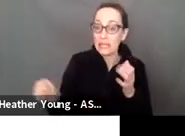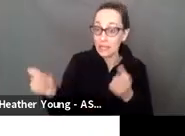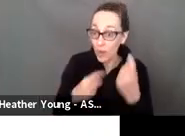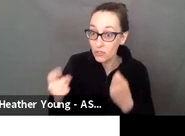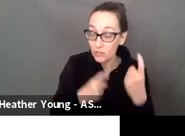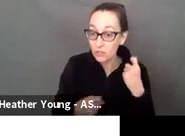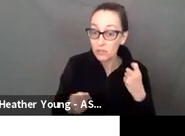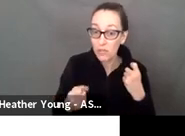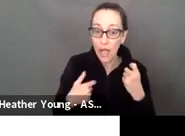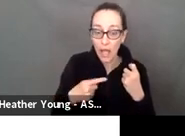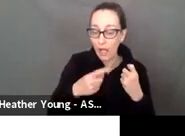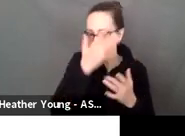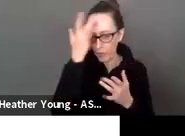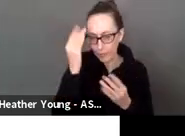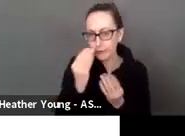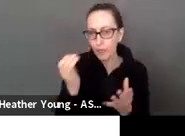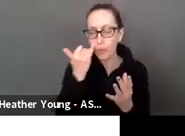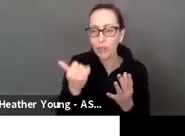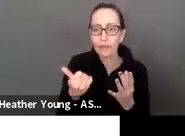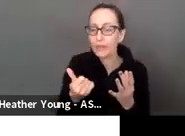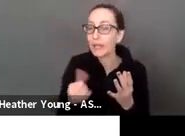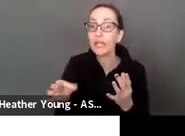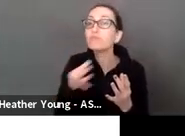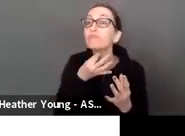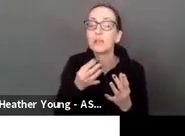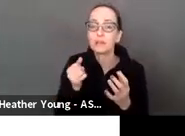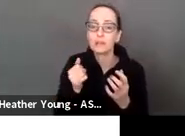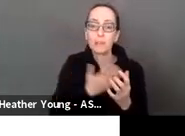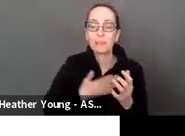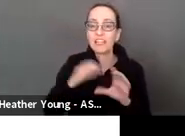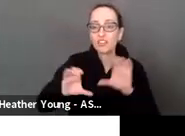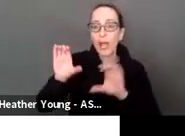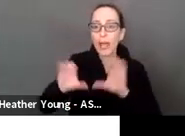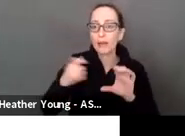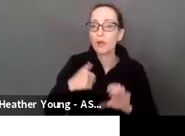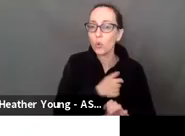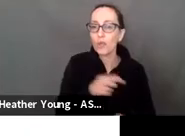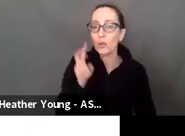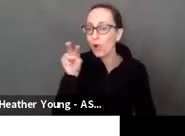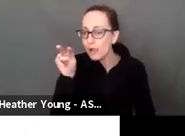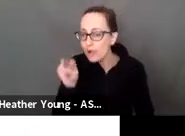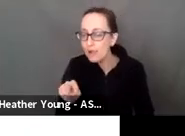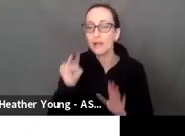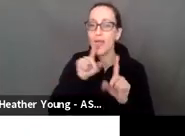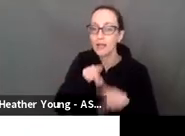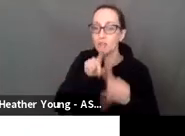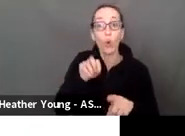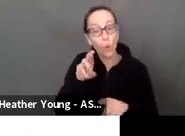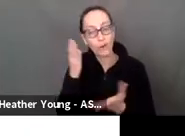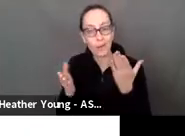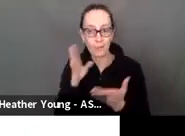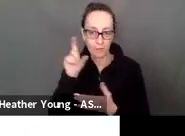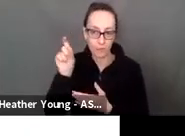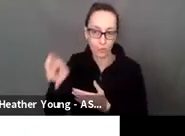those in the chat box throughout the presentation, and we will get to them live or at the end of